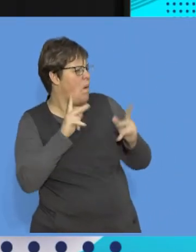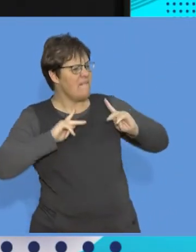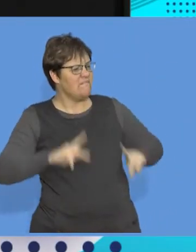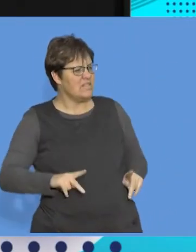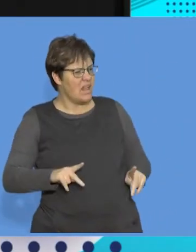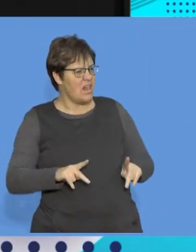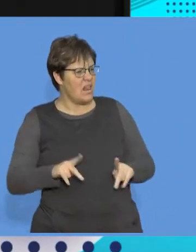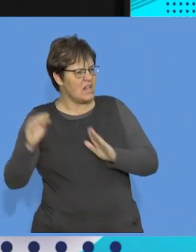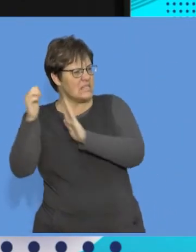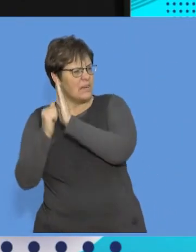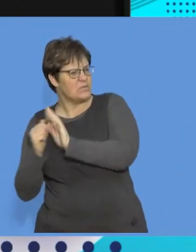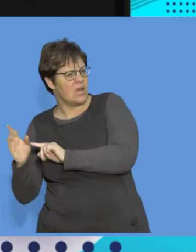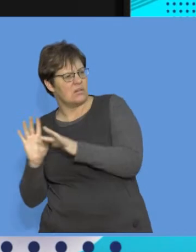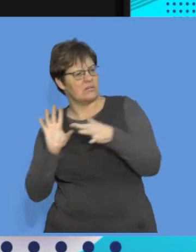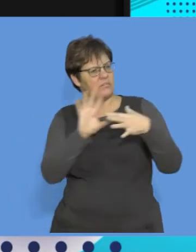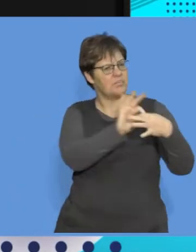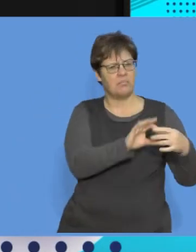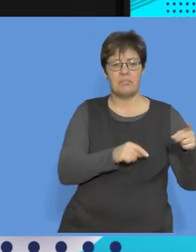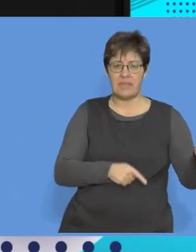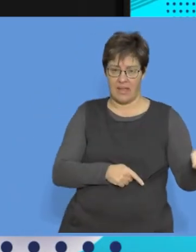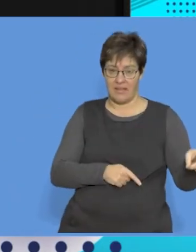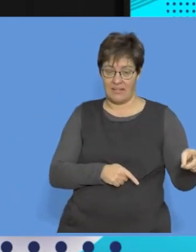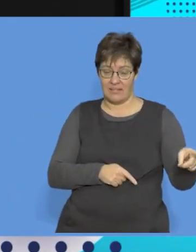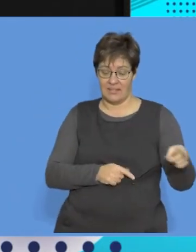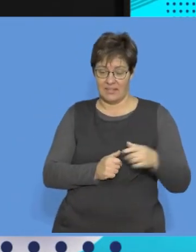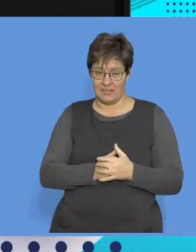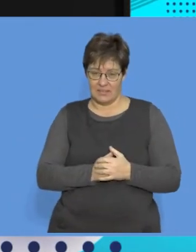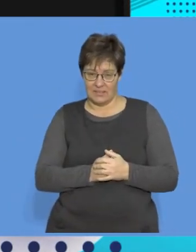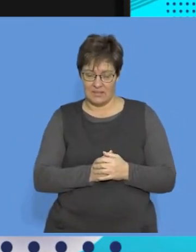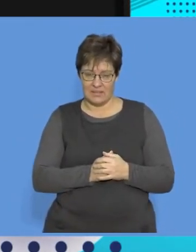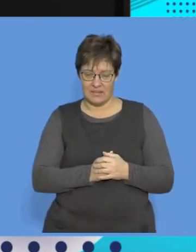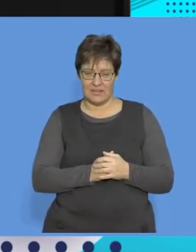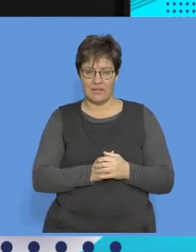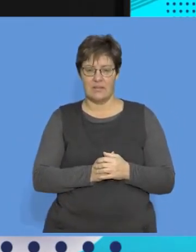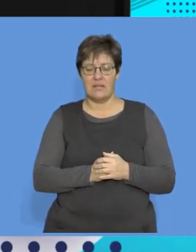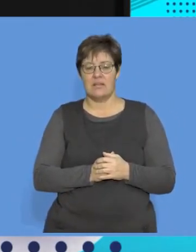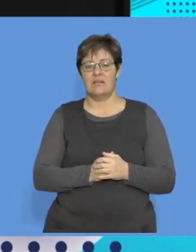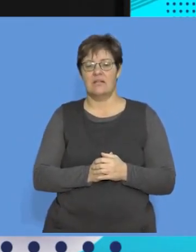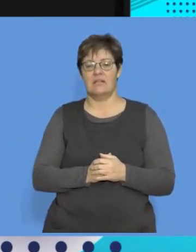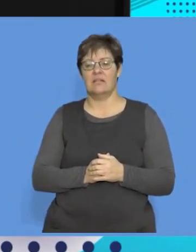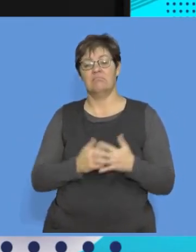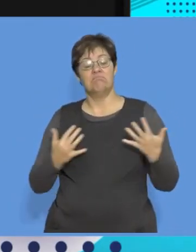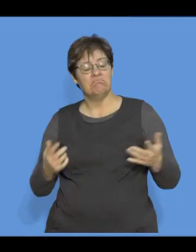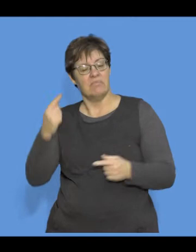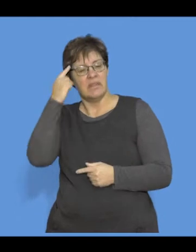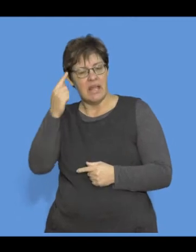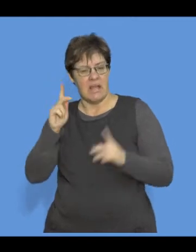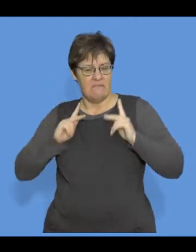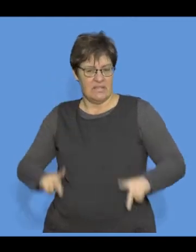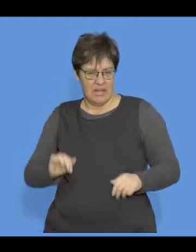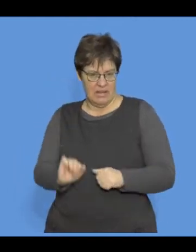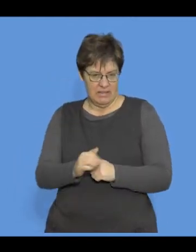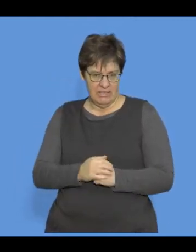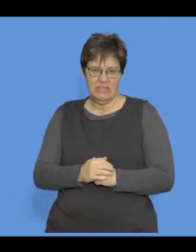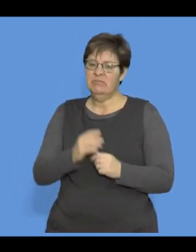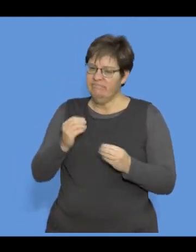to relate what you've read in your textbook to what you're seeing in the real world. And so when we think physics, there